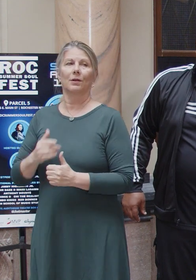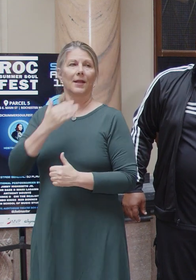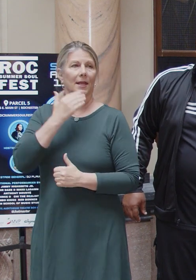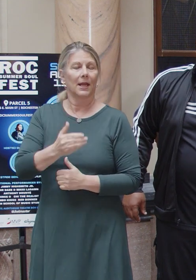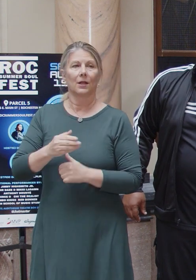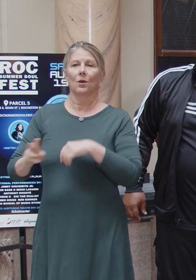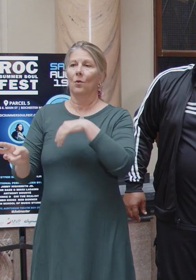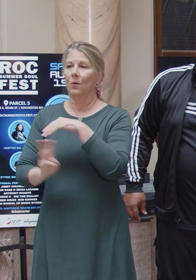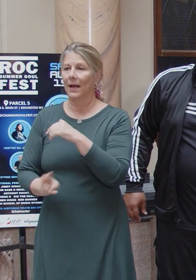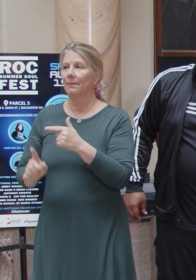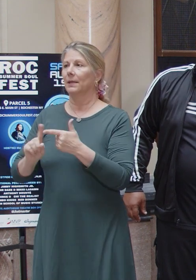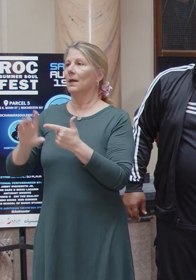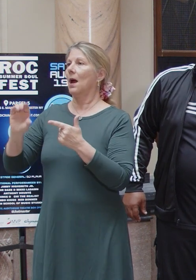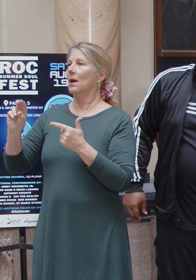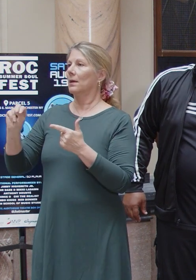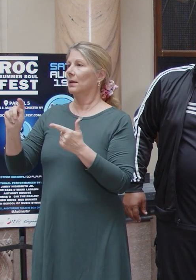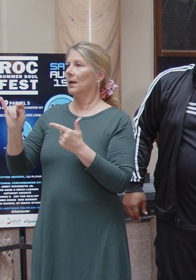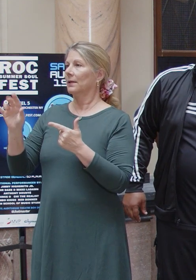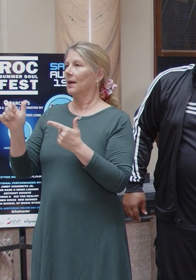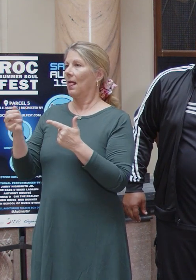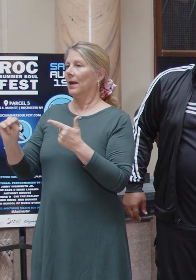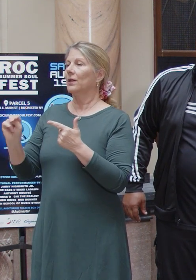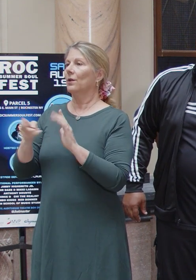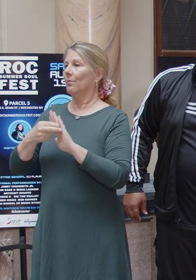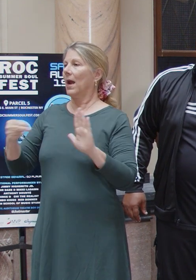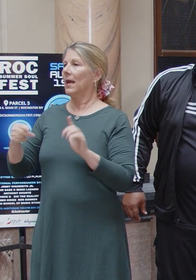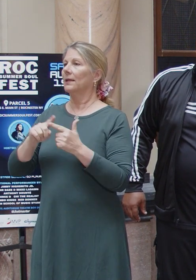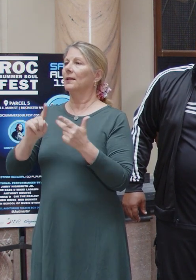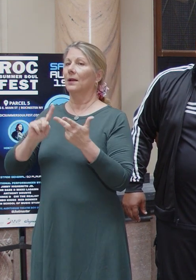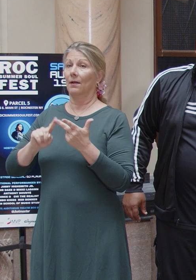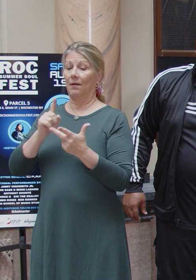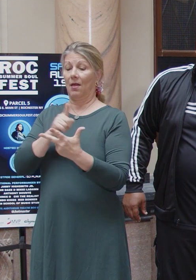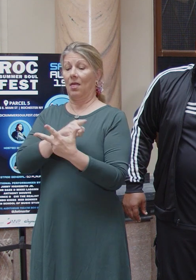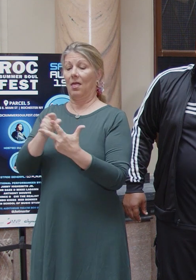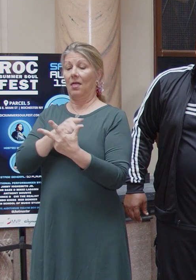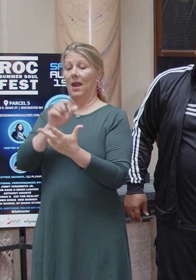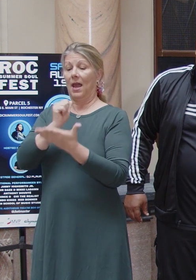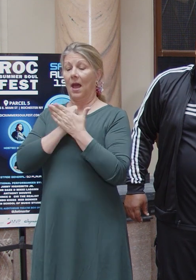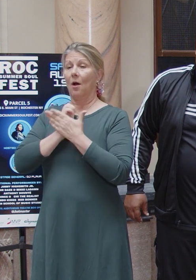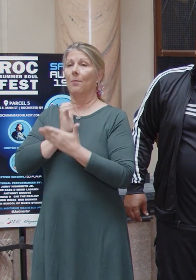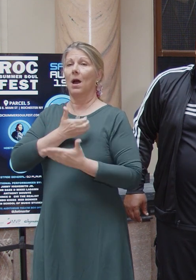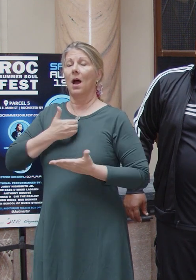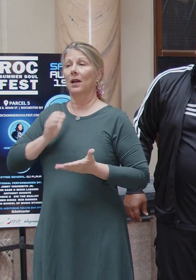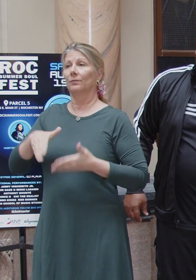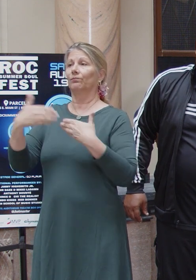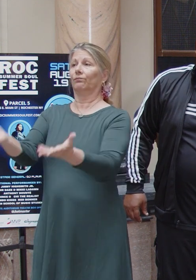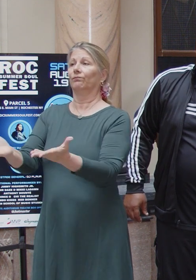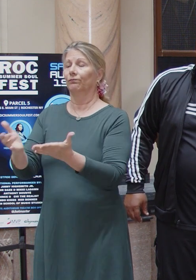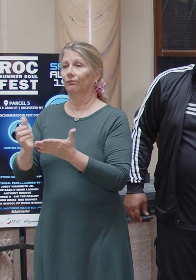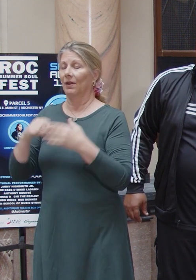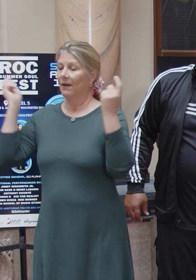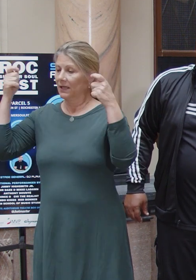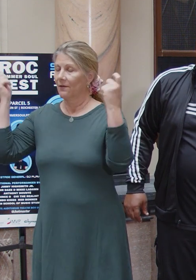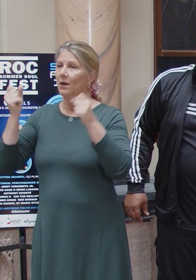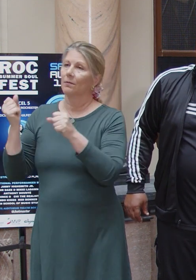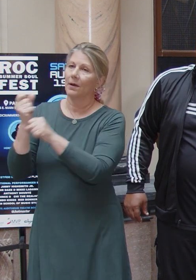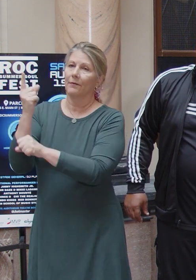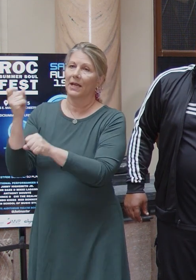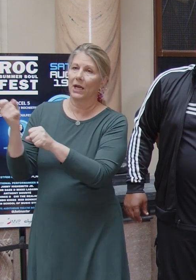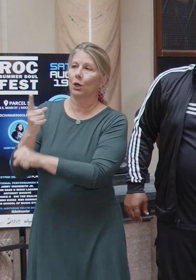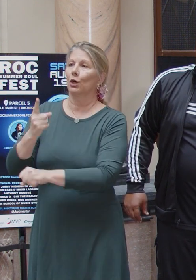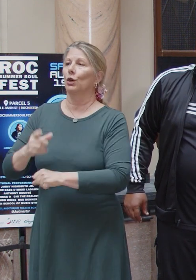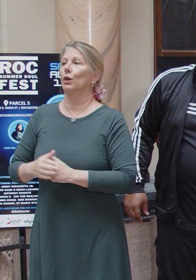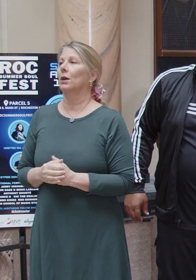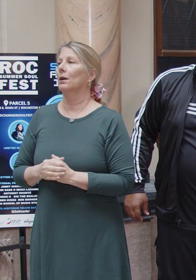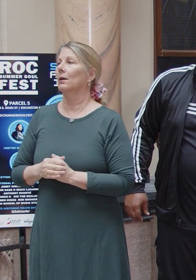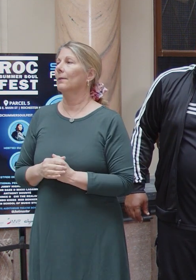Constellation Brands. Their partnership with the City of Rochester helps us bring this Summer Soul Fest to the community year after year. Now,